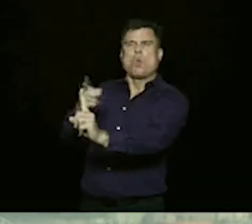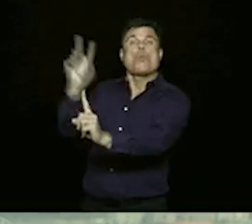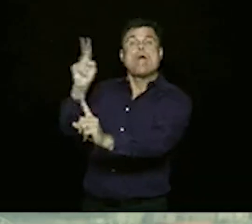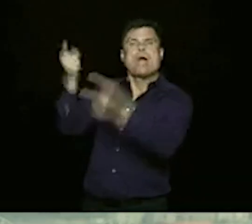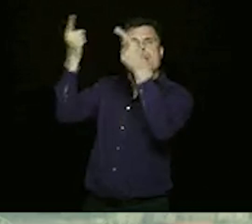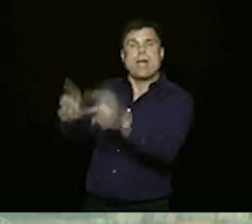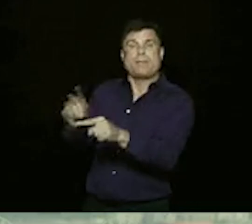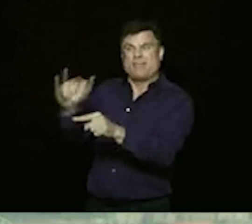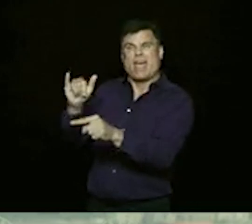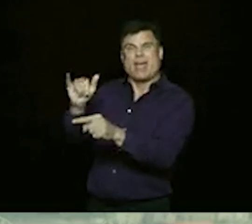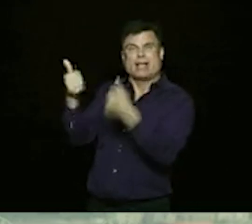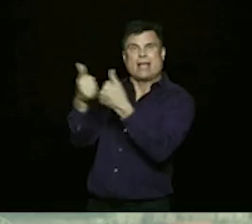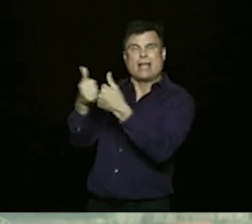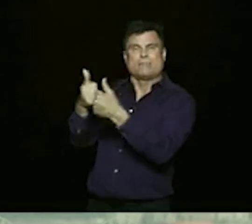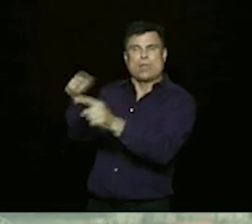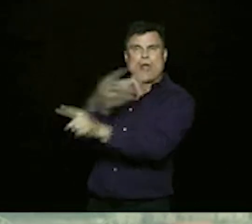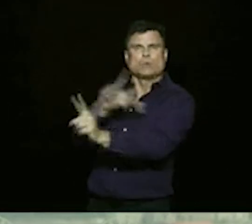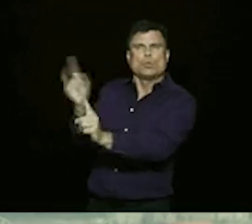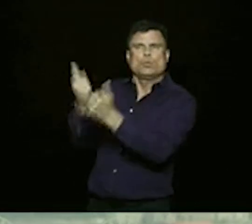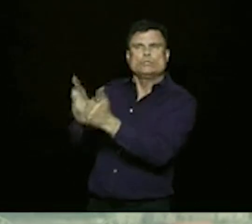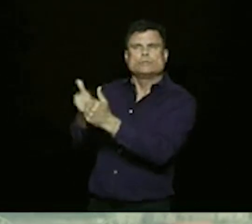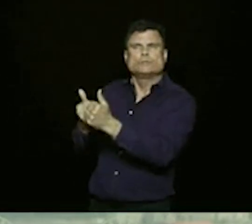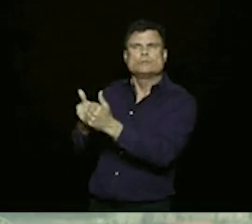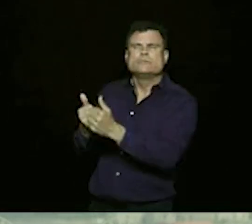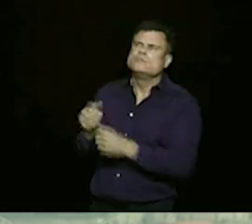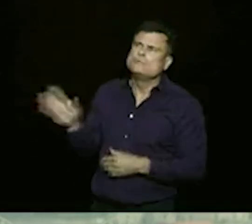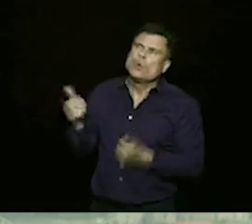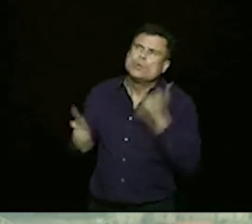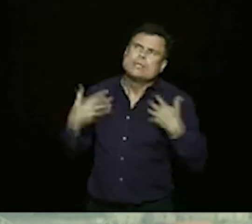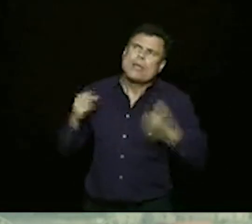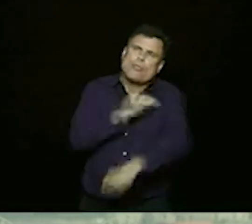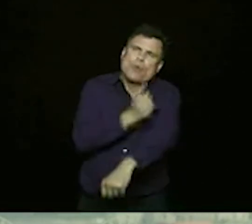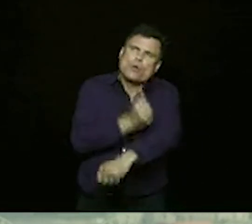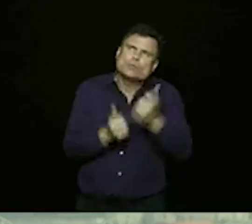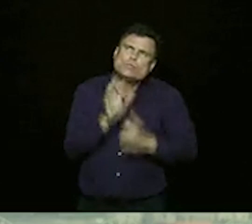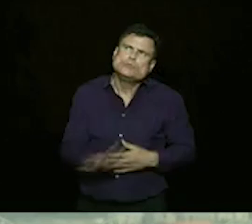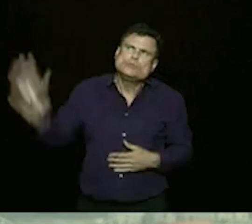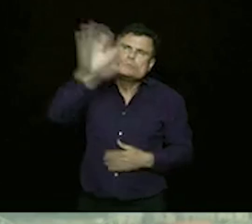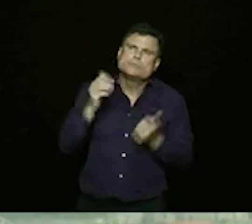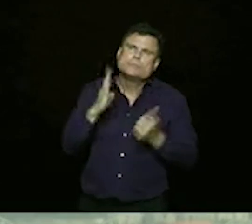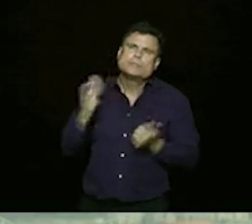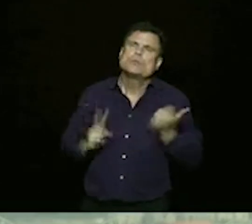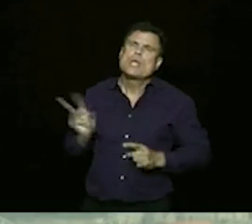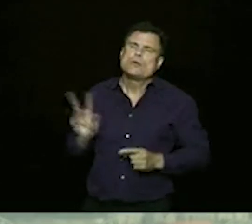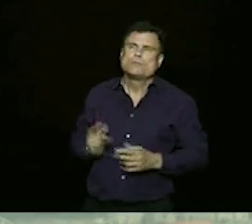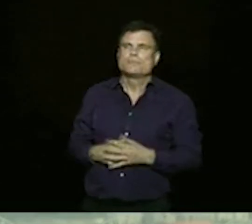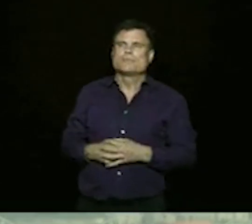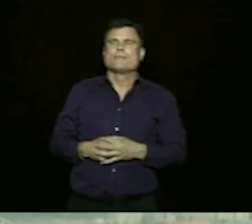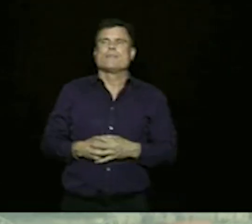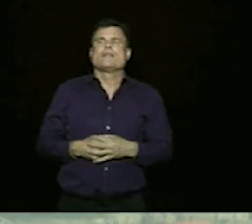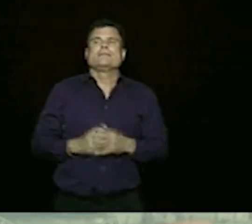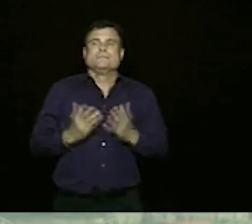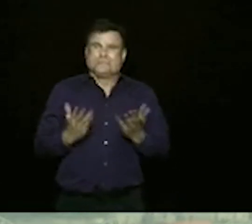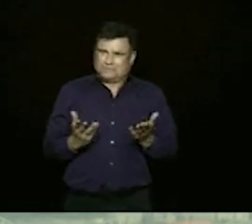I think it's really important to determine the facts here, and that's what I've asked Mary Ellen Turpel-Lafond to do. And